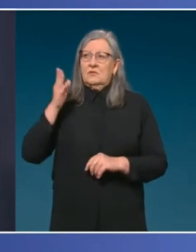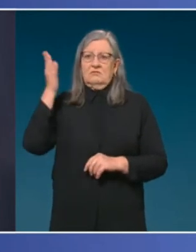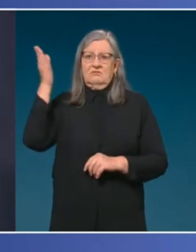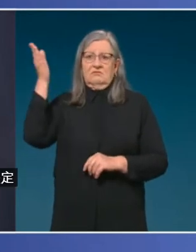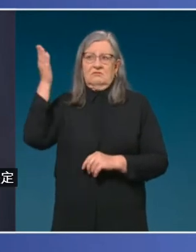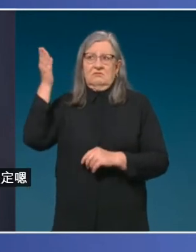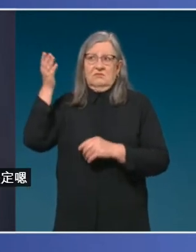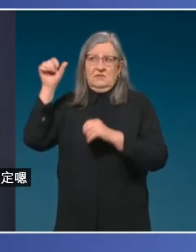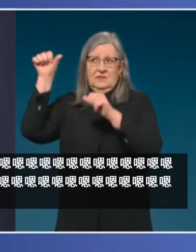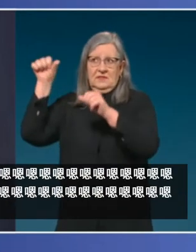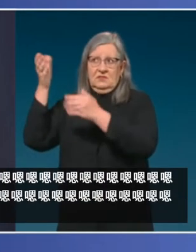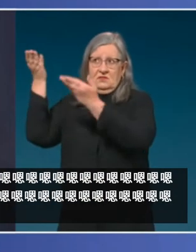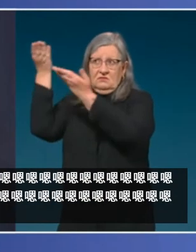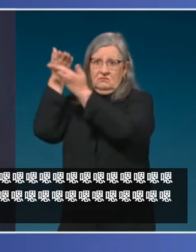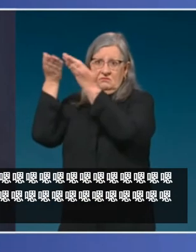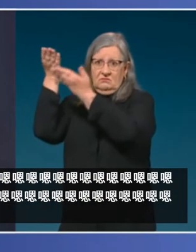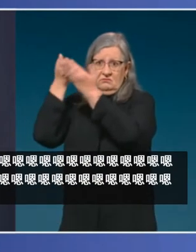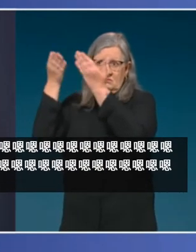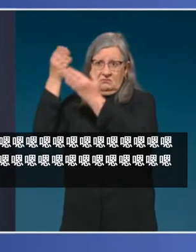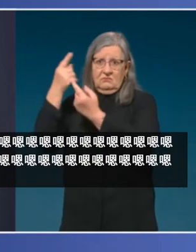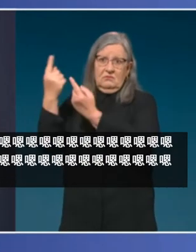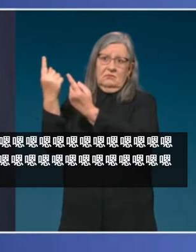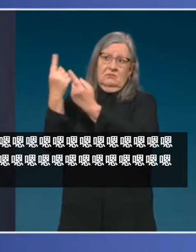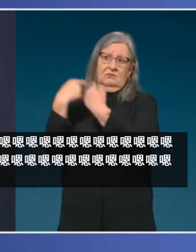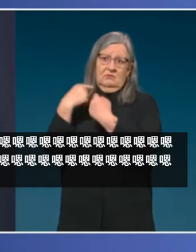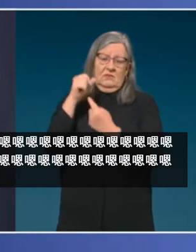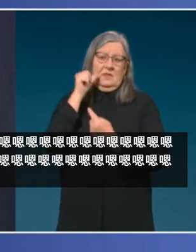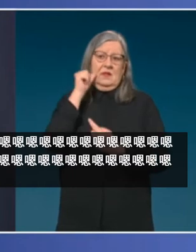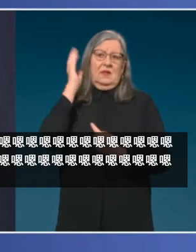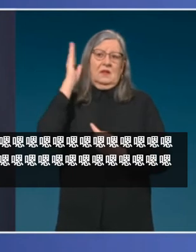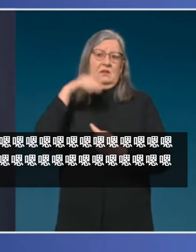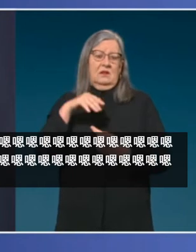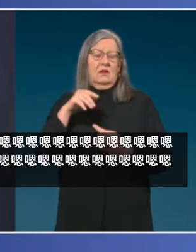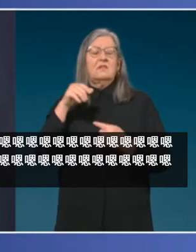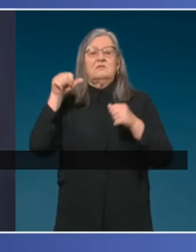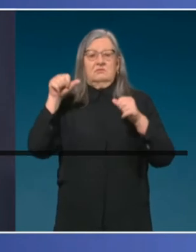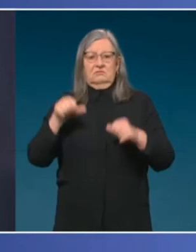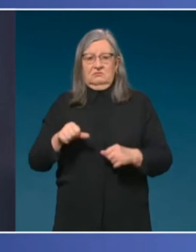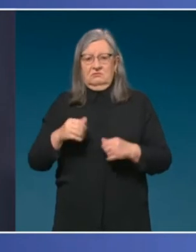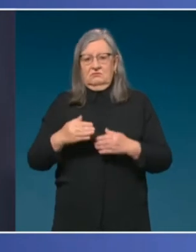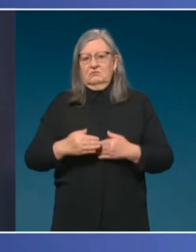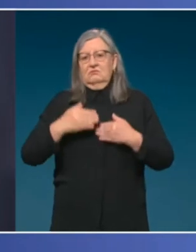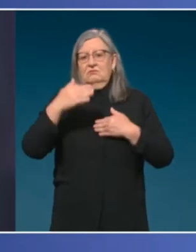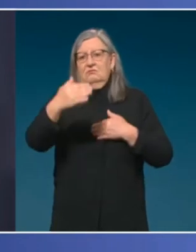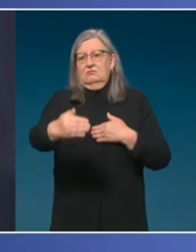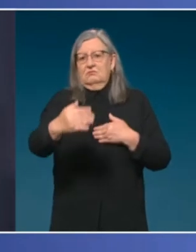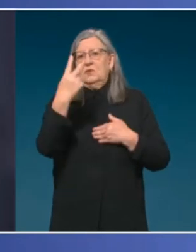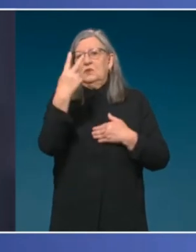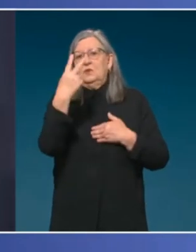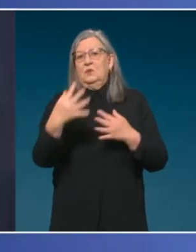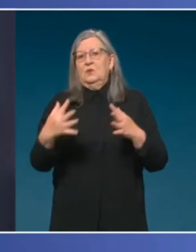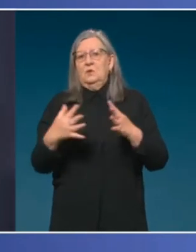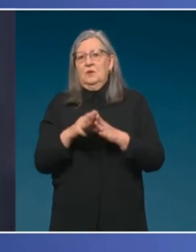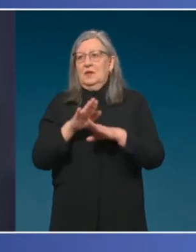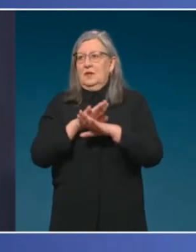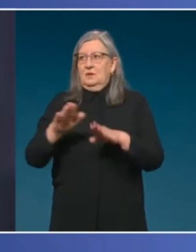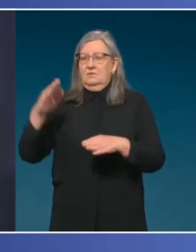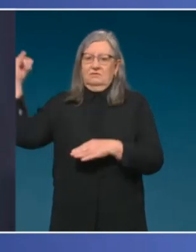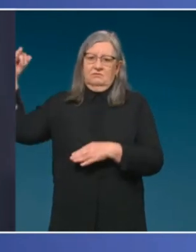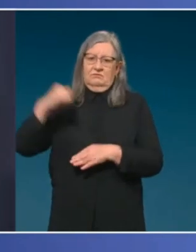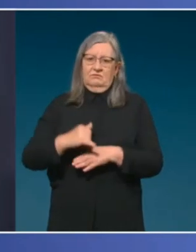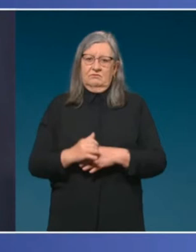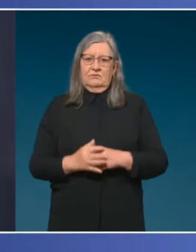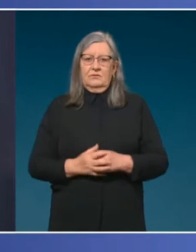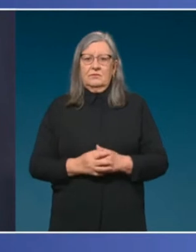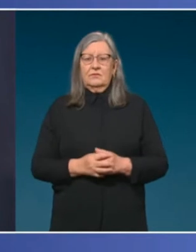night. And so that goes with a clear statement that we cannot